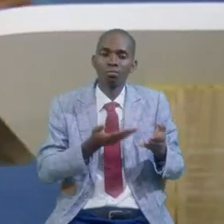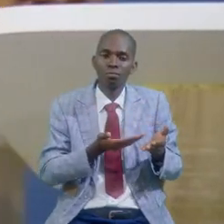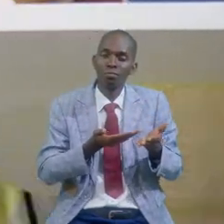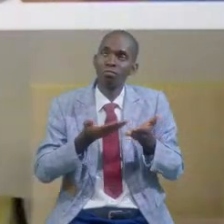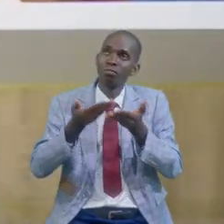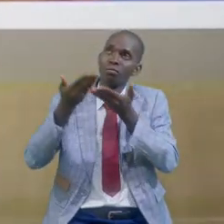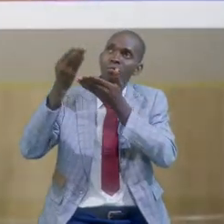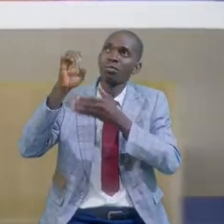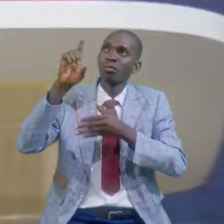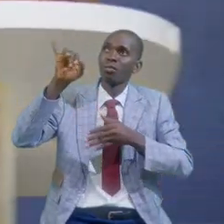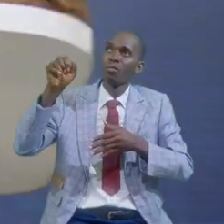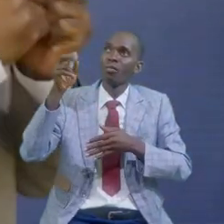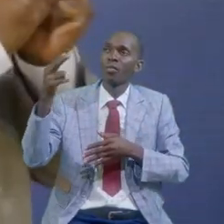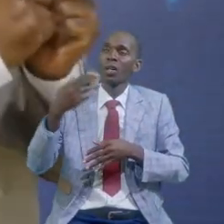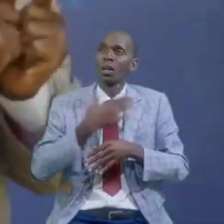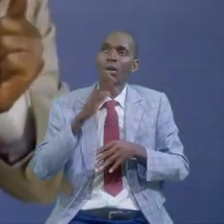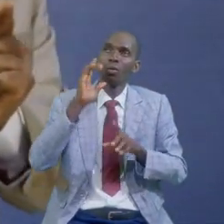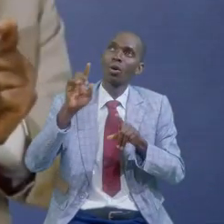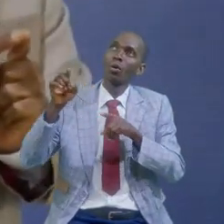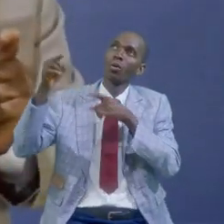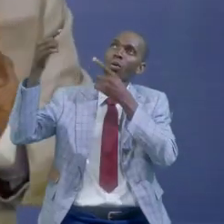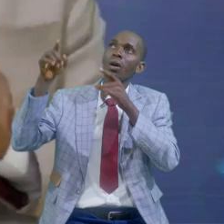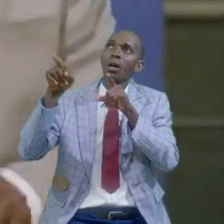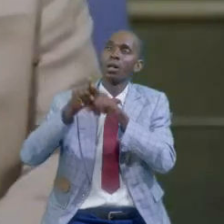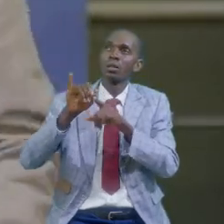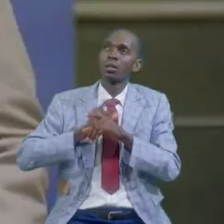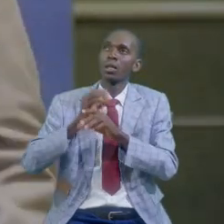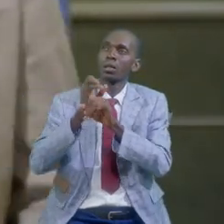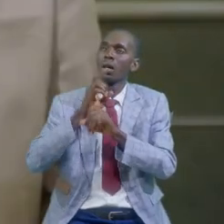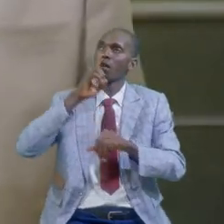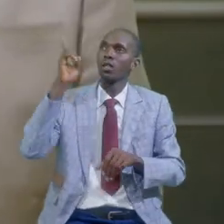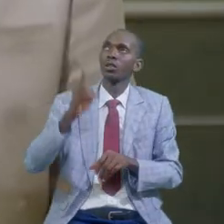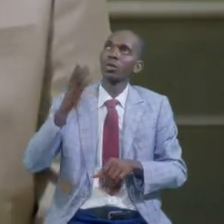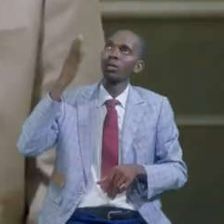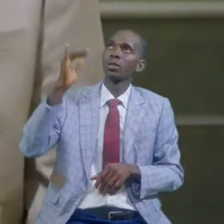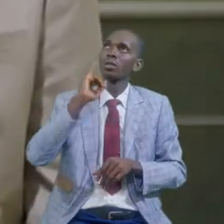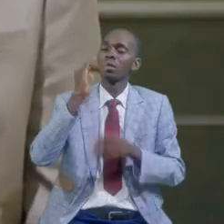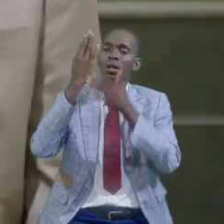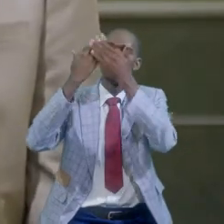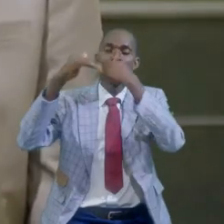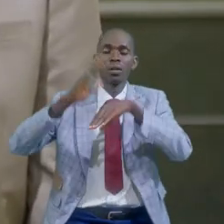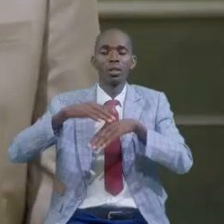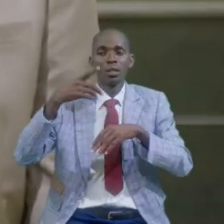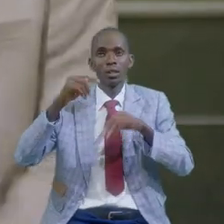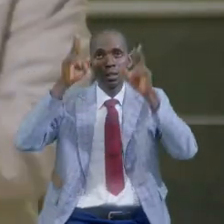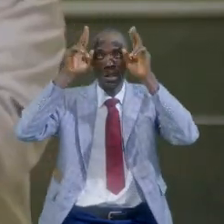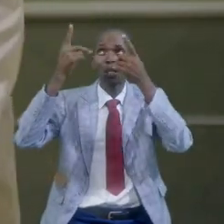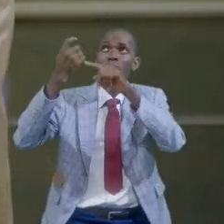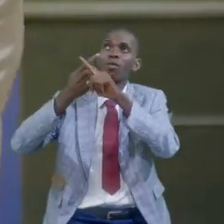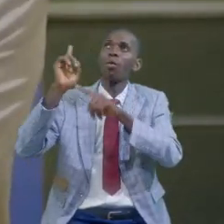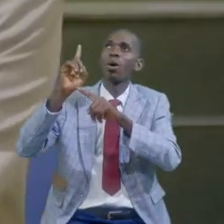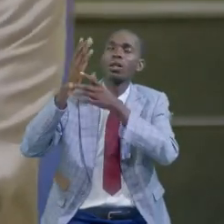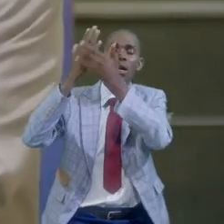go, and I have the assurance there is heaven. The chariot came from somewhere, it's heaven. And